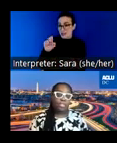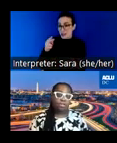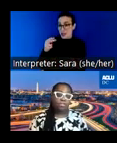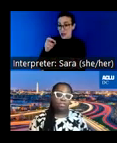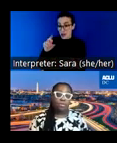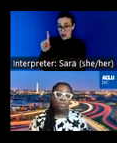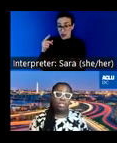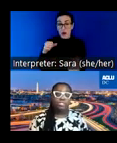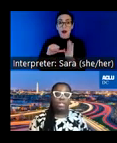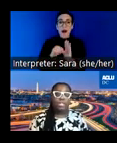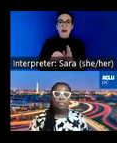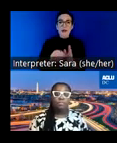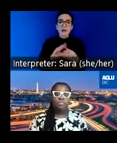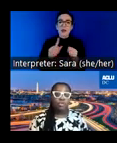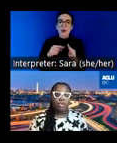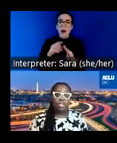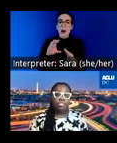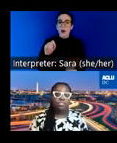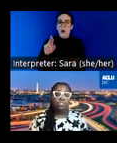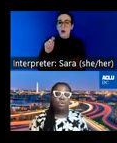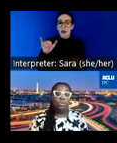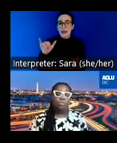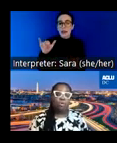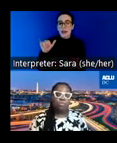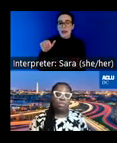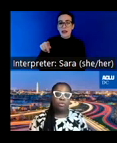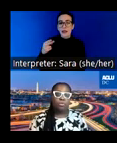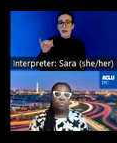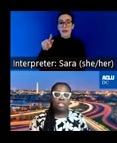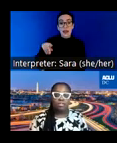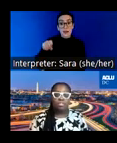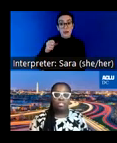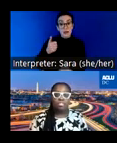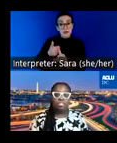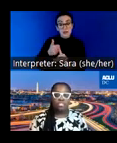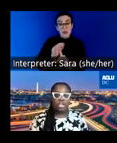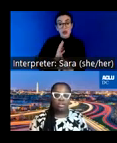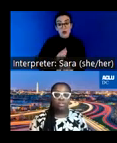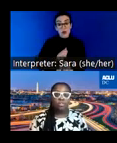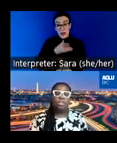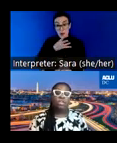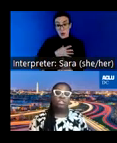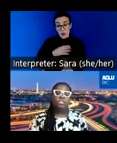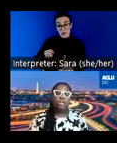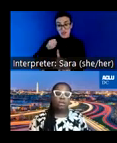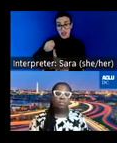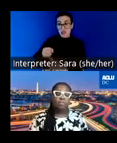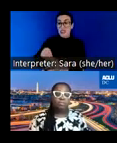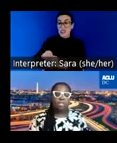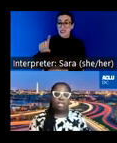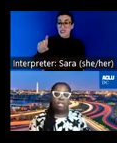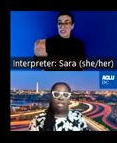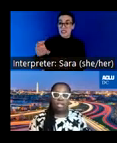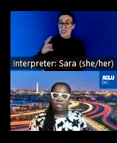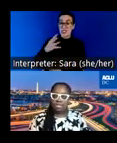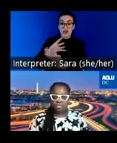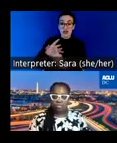Courtney Phillips, who is a trans woman who was housed at the DC jail,